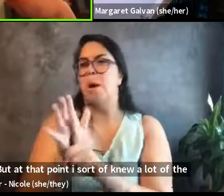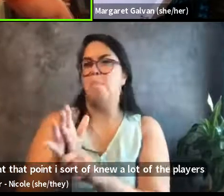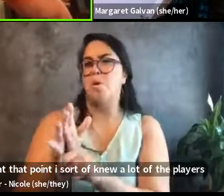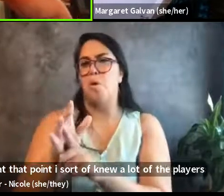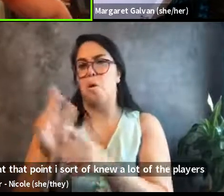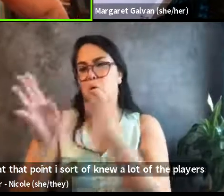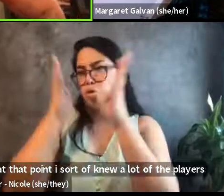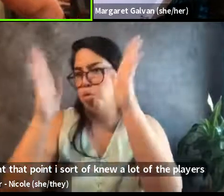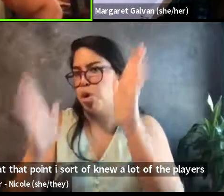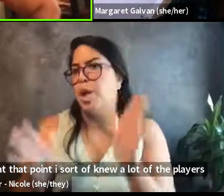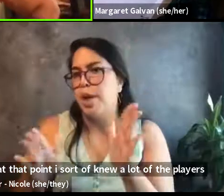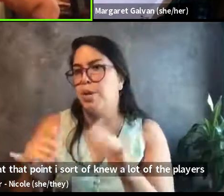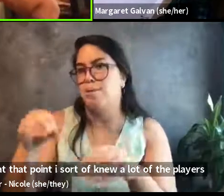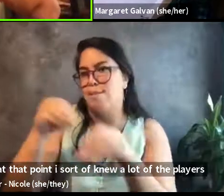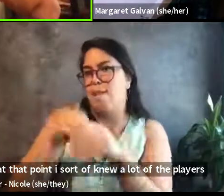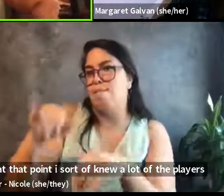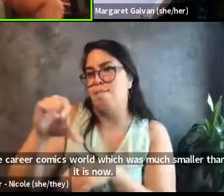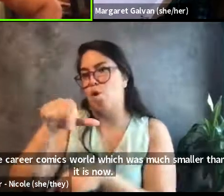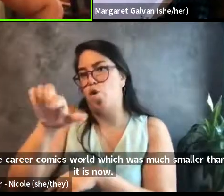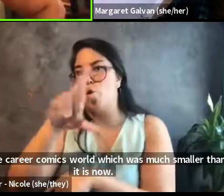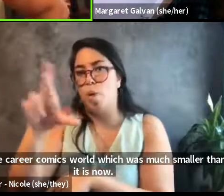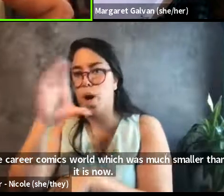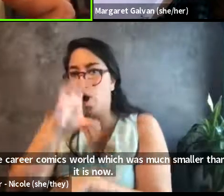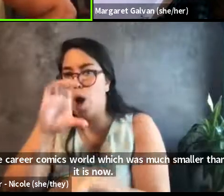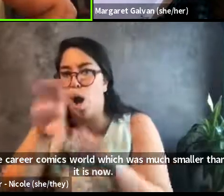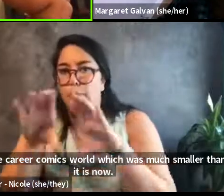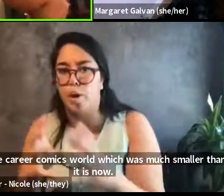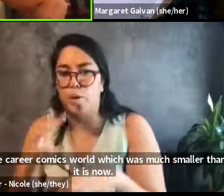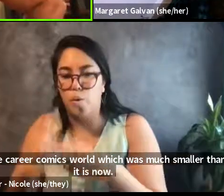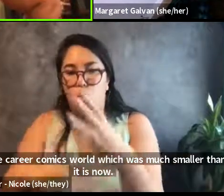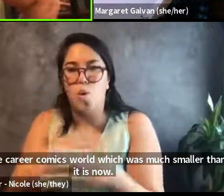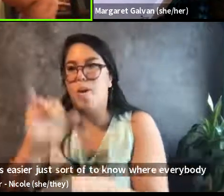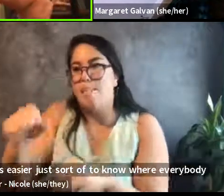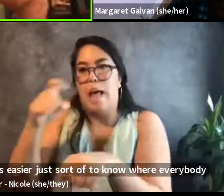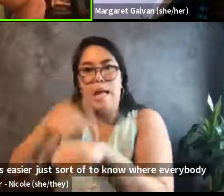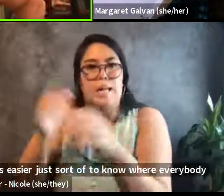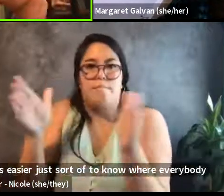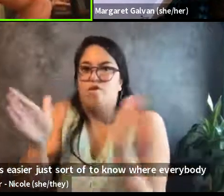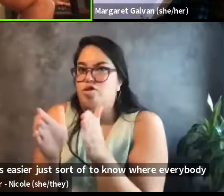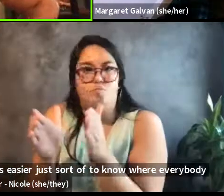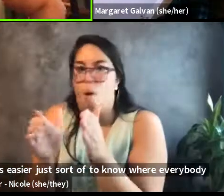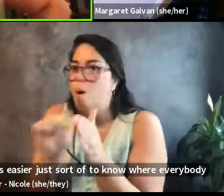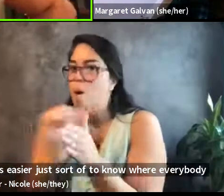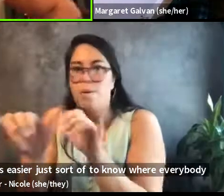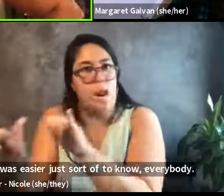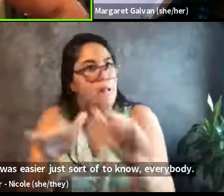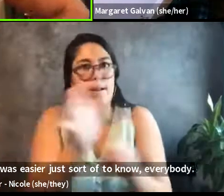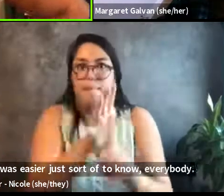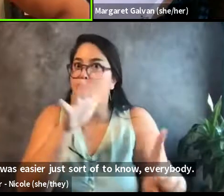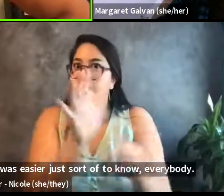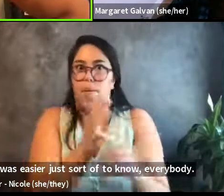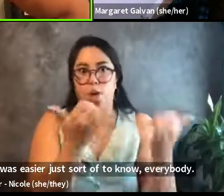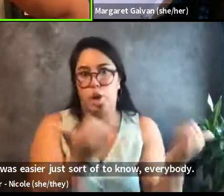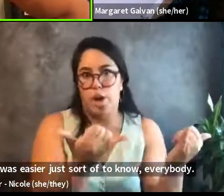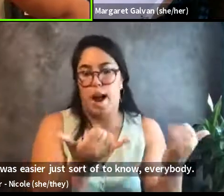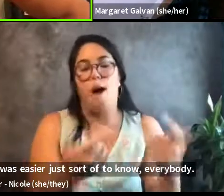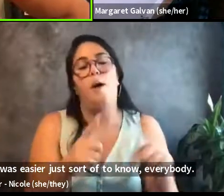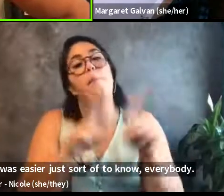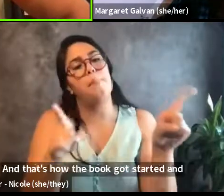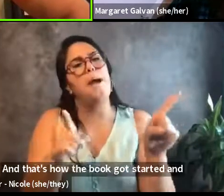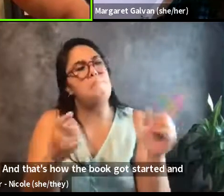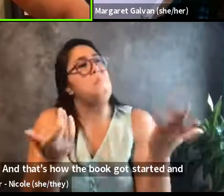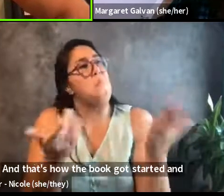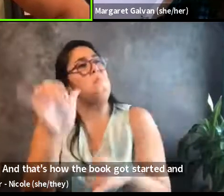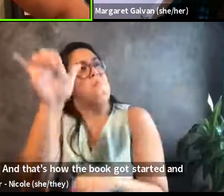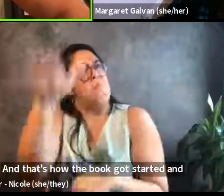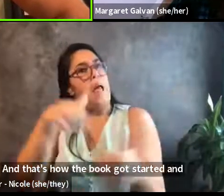much smaller than it is now. Um, it was easier just sort of to know everybody. Um, and that's how the, the book got started. Uh, and